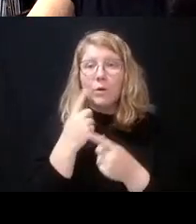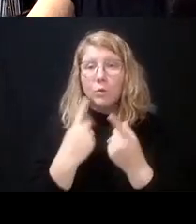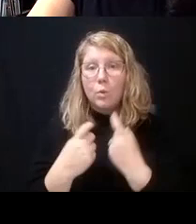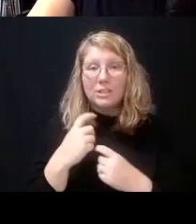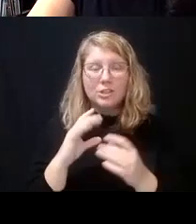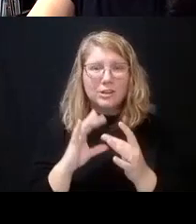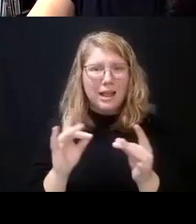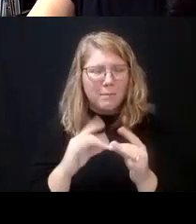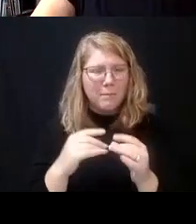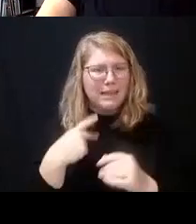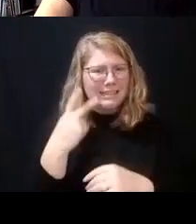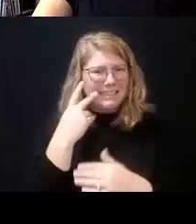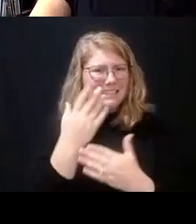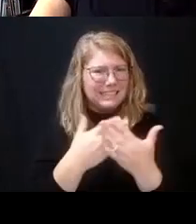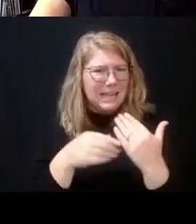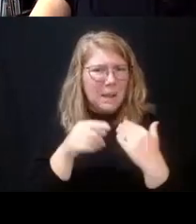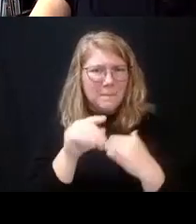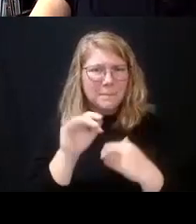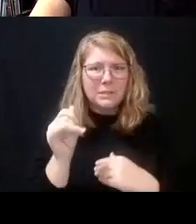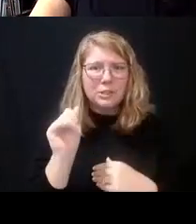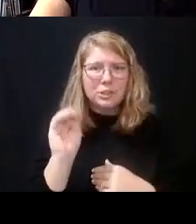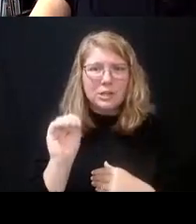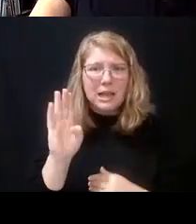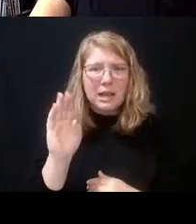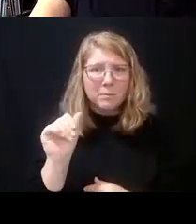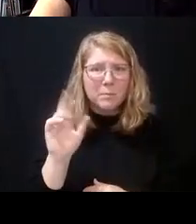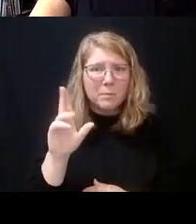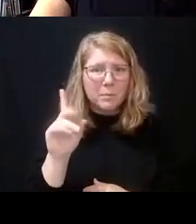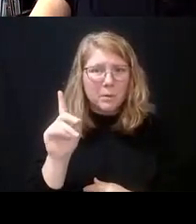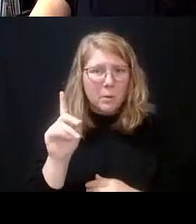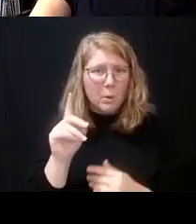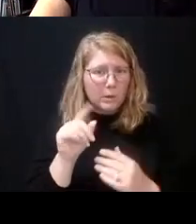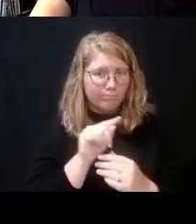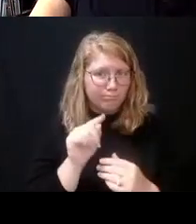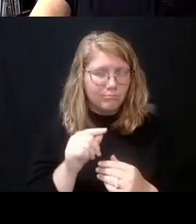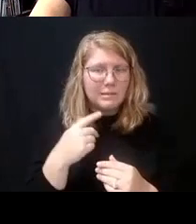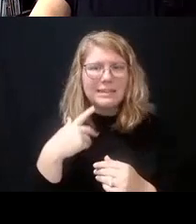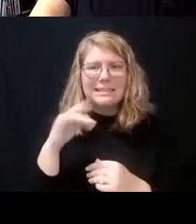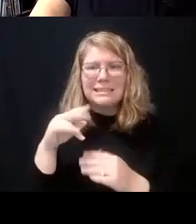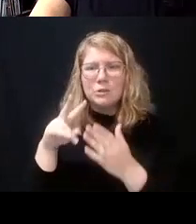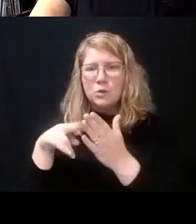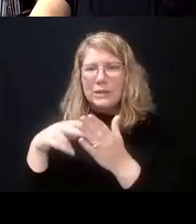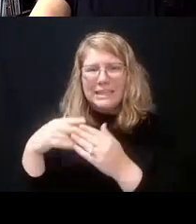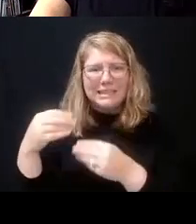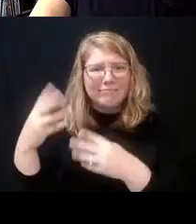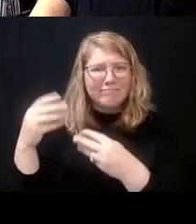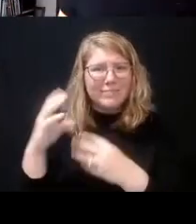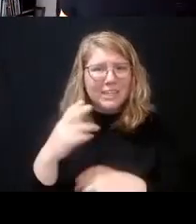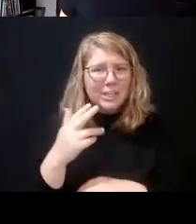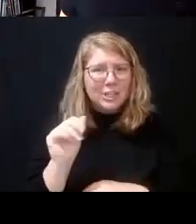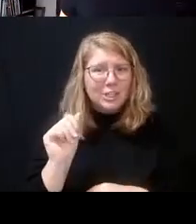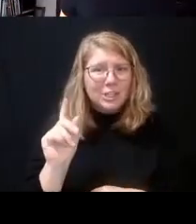I do see some in the Jamboard already. I also got the chance to read some more chat in the chat, and it looks